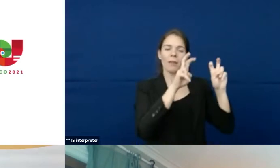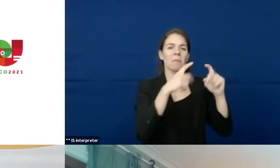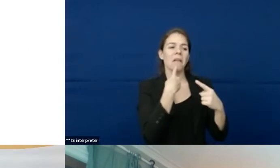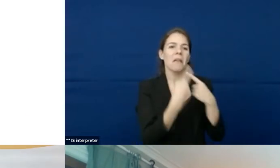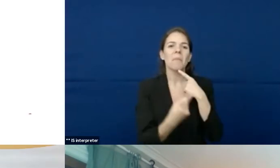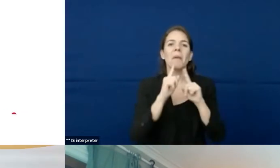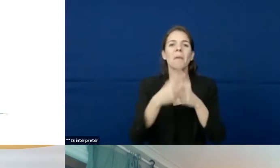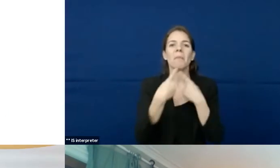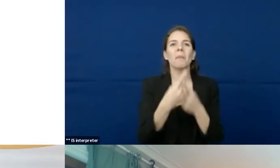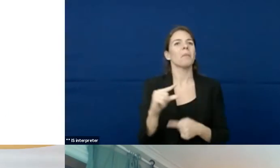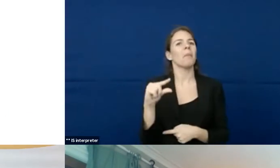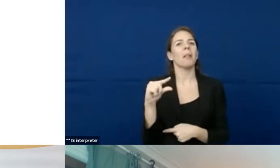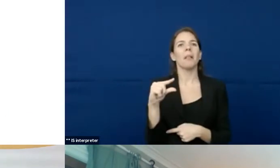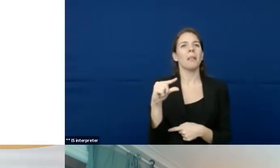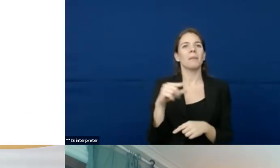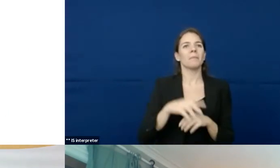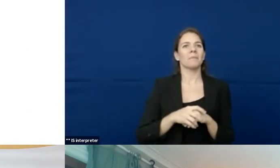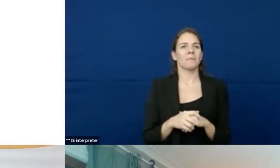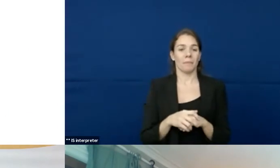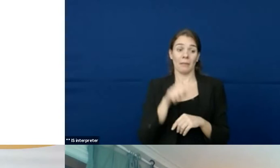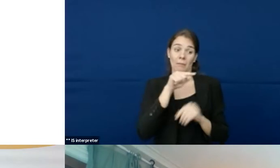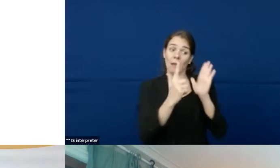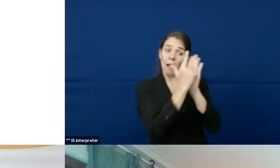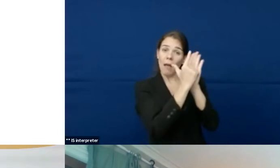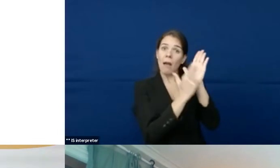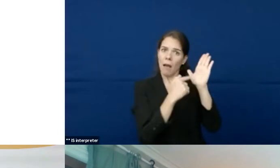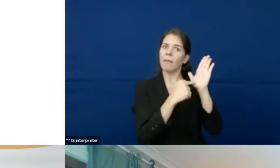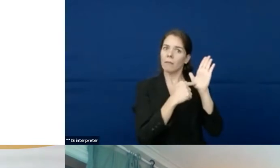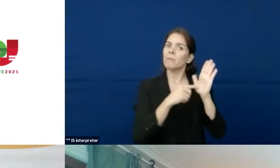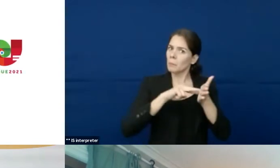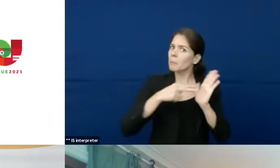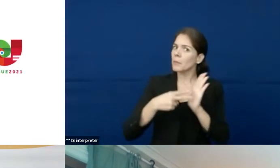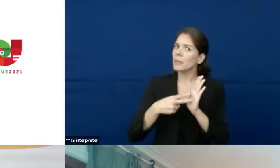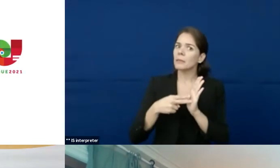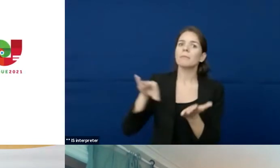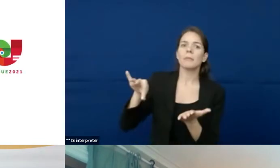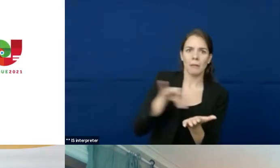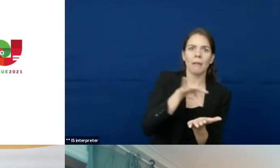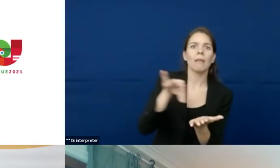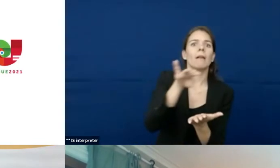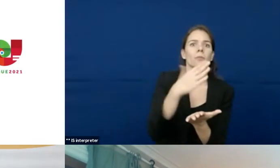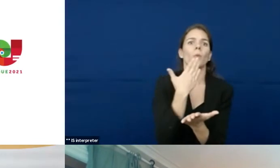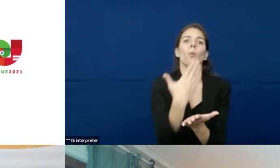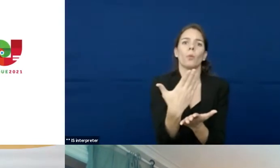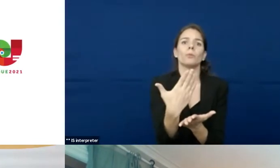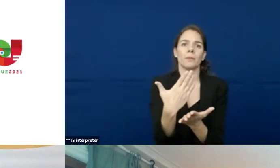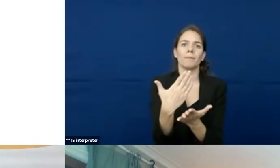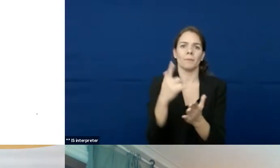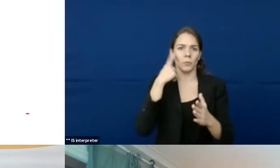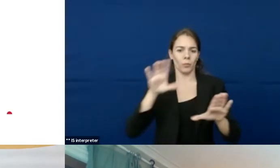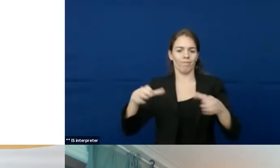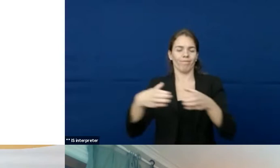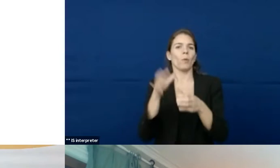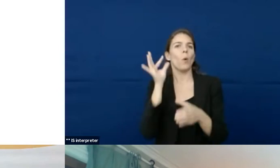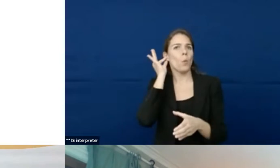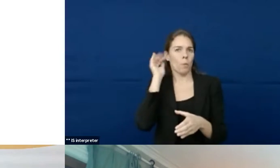Thank you. I would like to thank the audience for these very good answers. And now